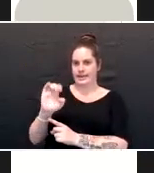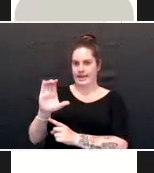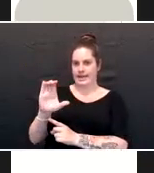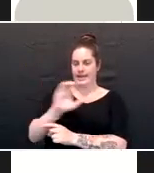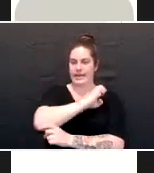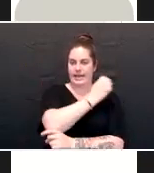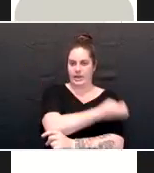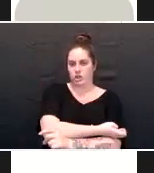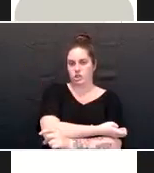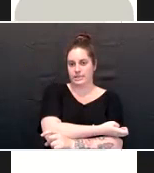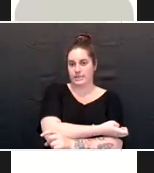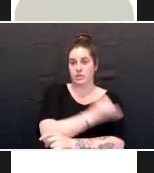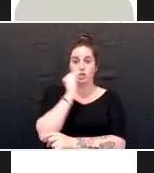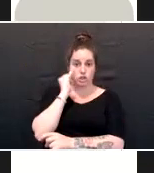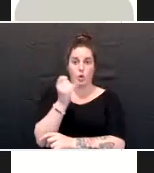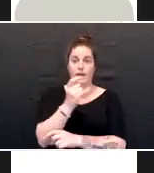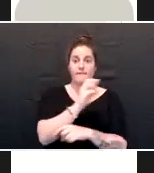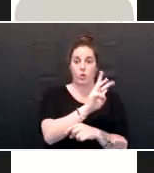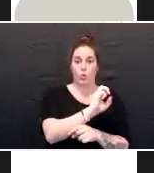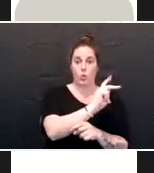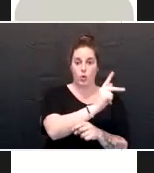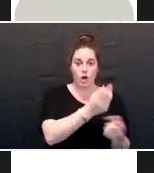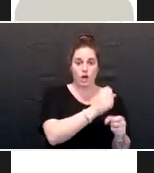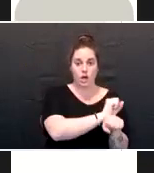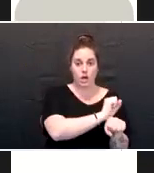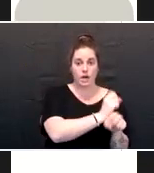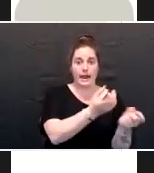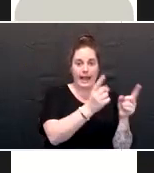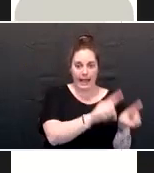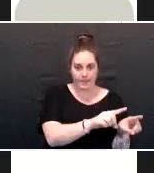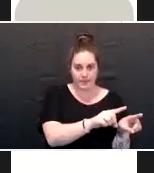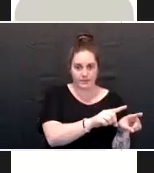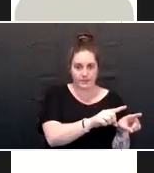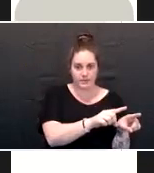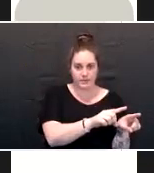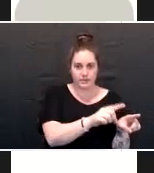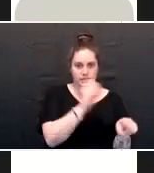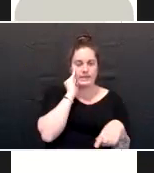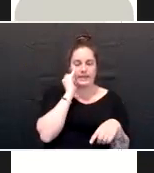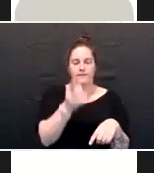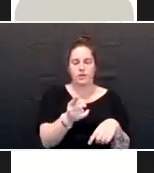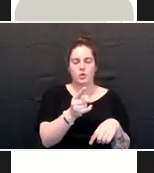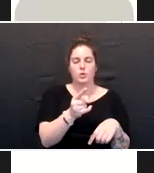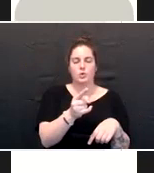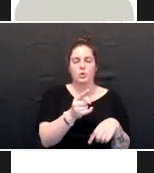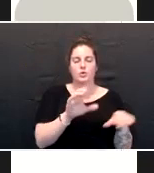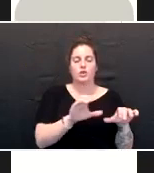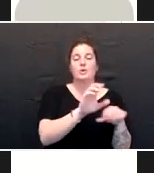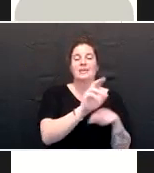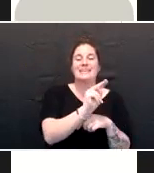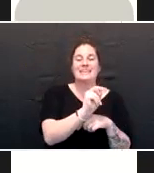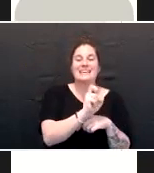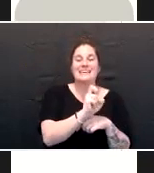system, the system, let me say that again. If you do net work on a